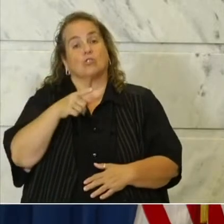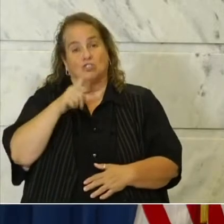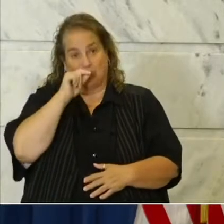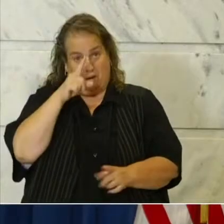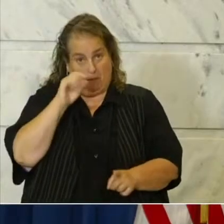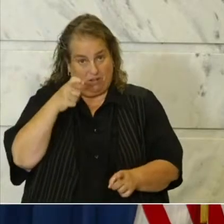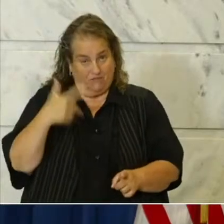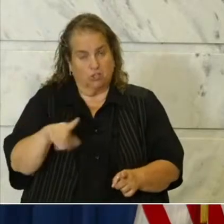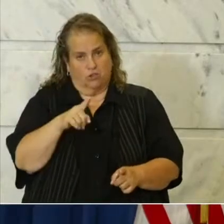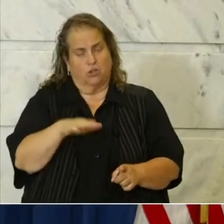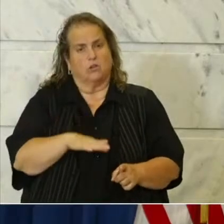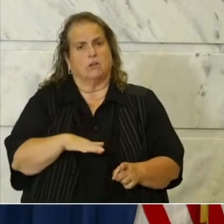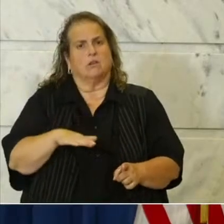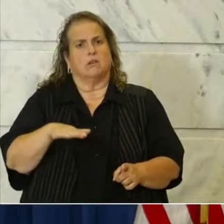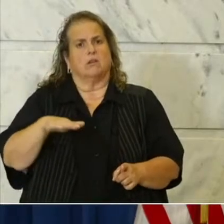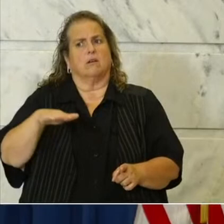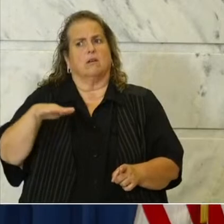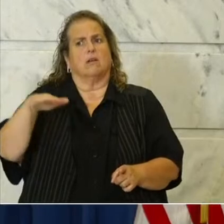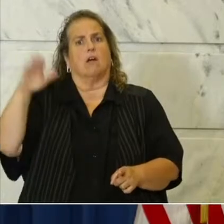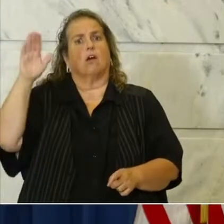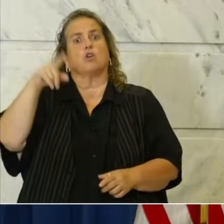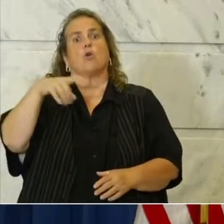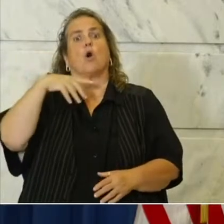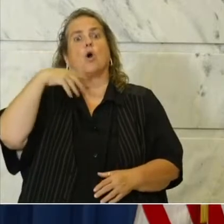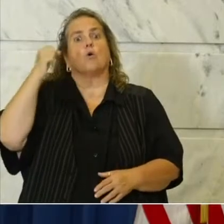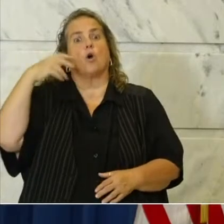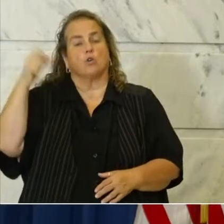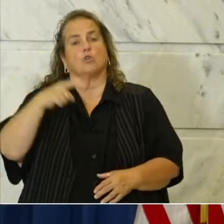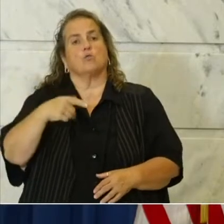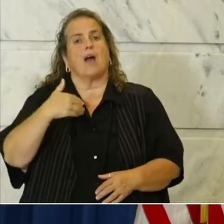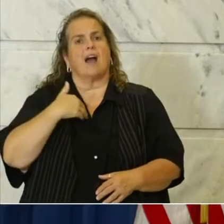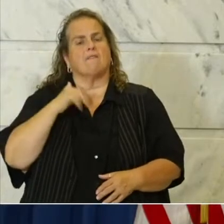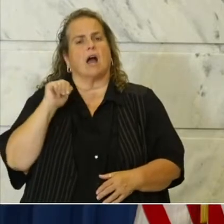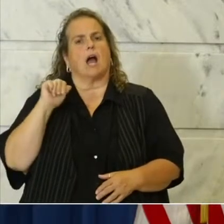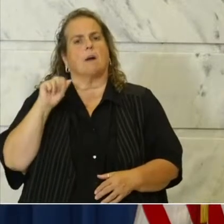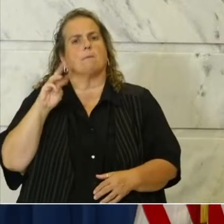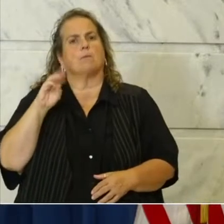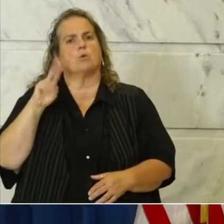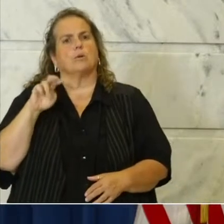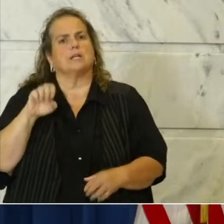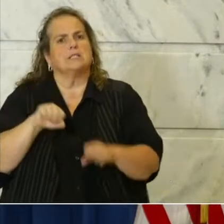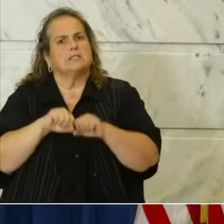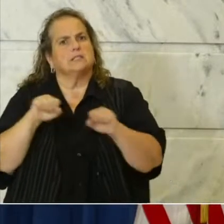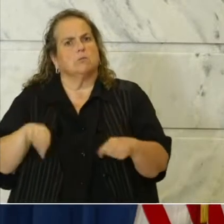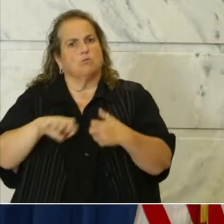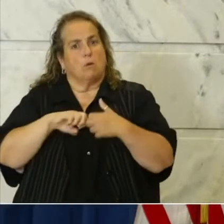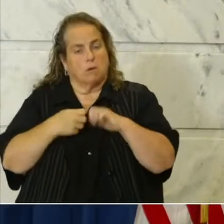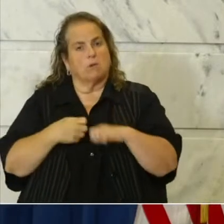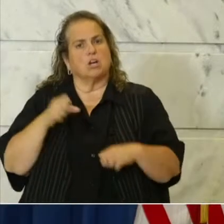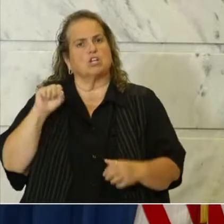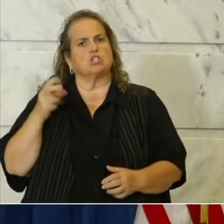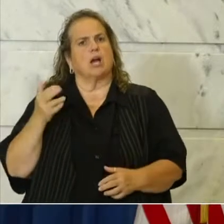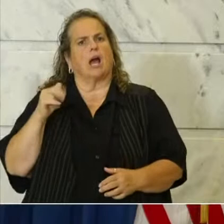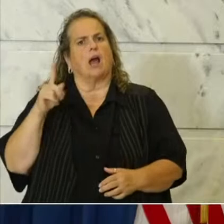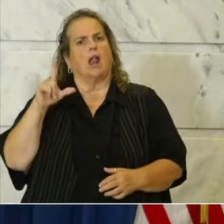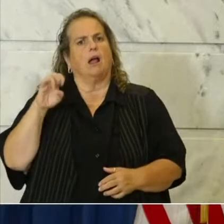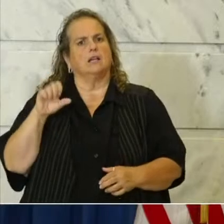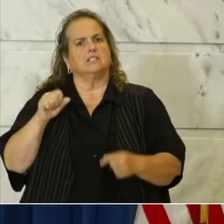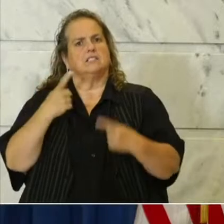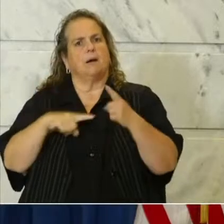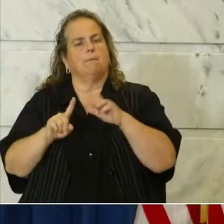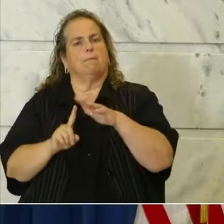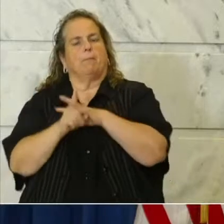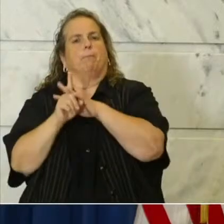and you have illness or an immune system problem or other issues, you can have shingles. And shingles is a very painful rash that comes back in one nerve root.